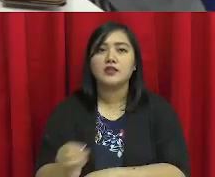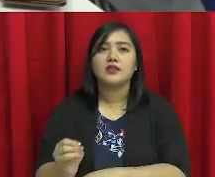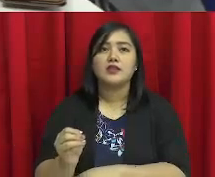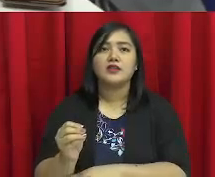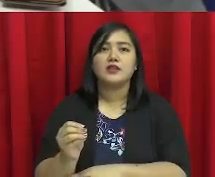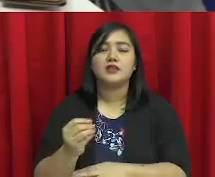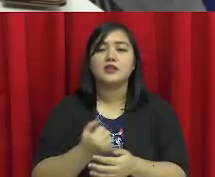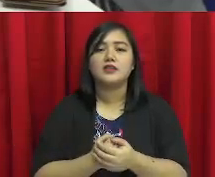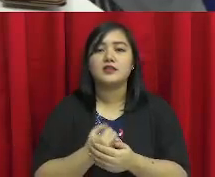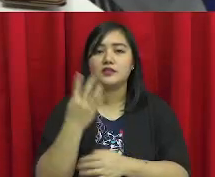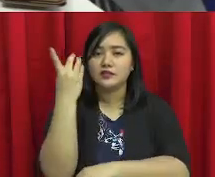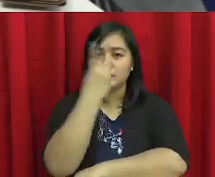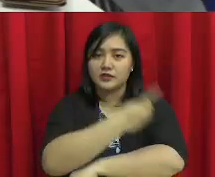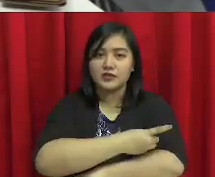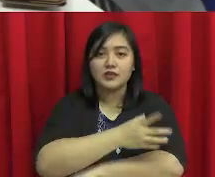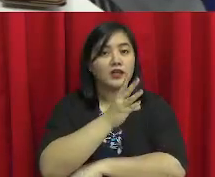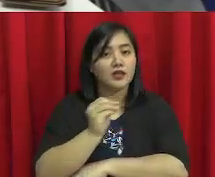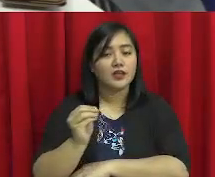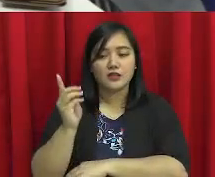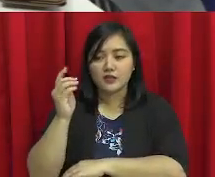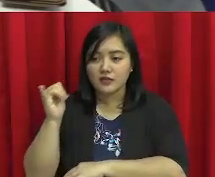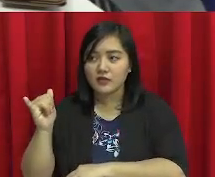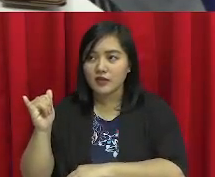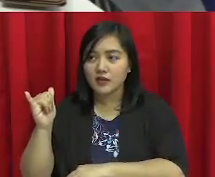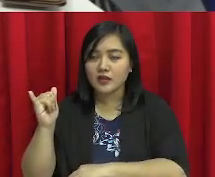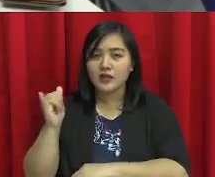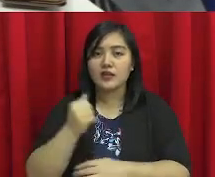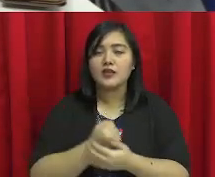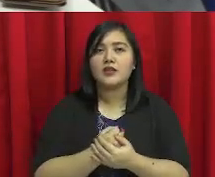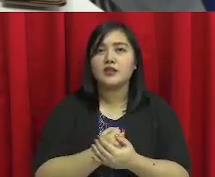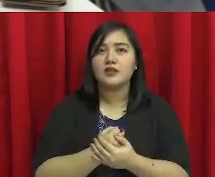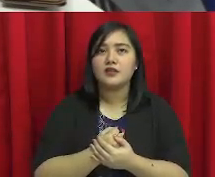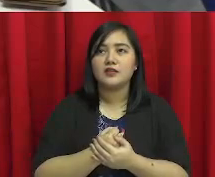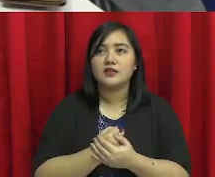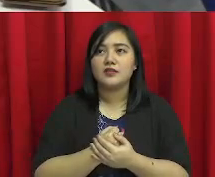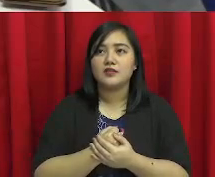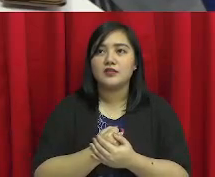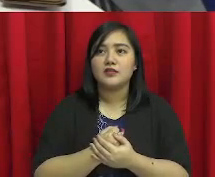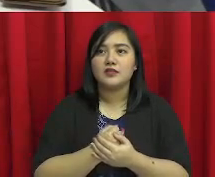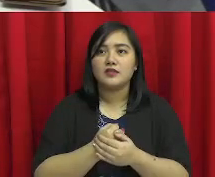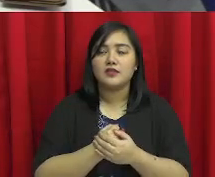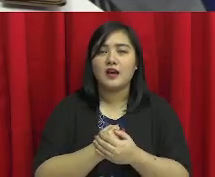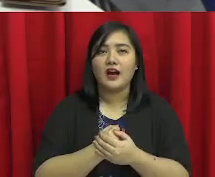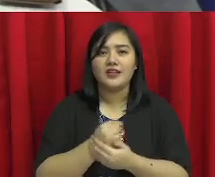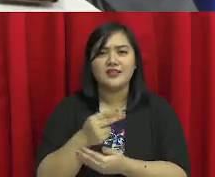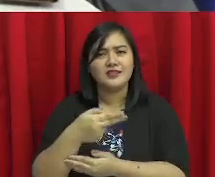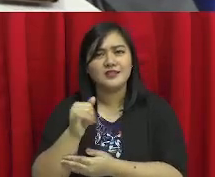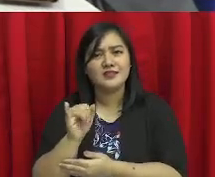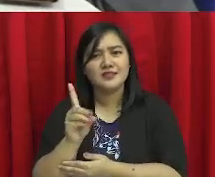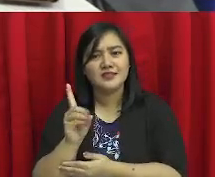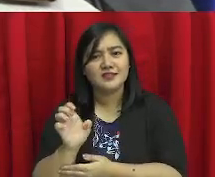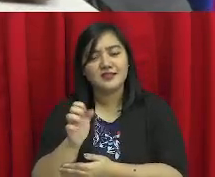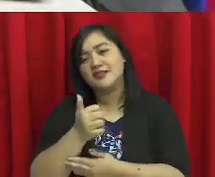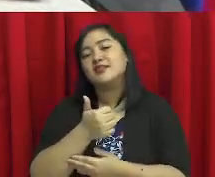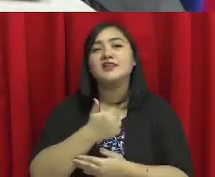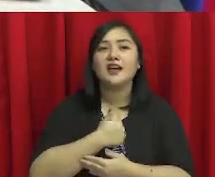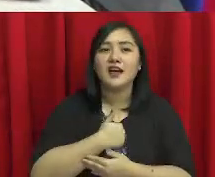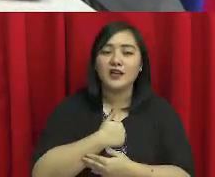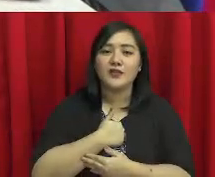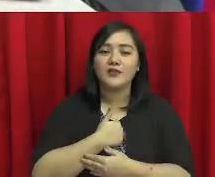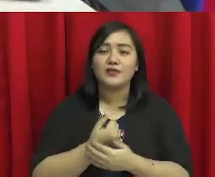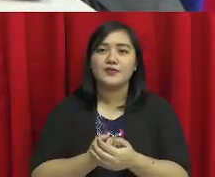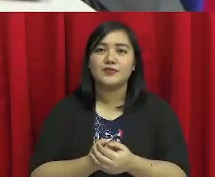wife hid themselves from the presence of the Lord amongst the